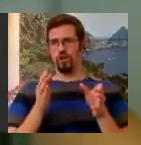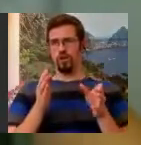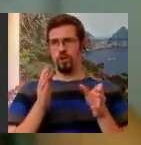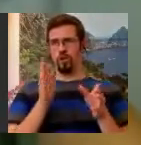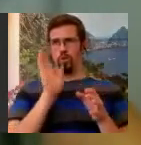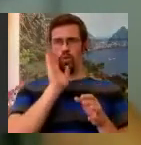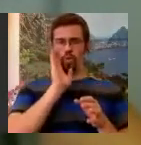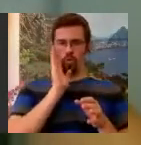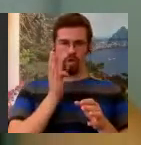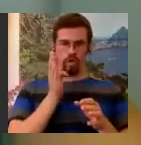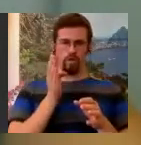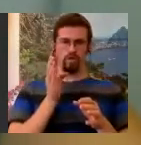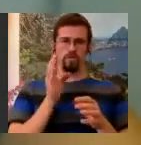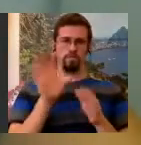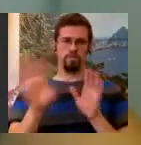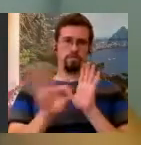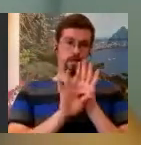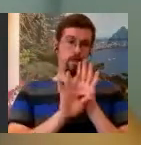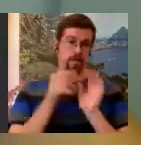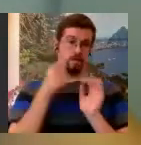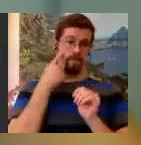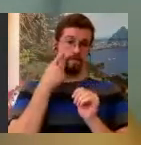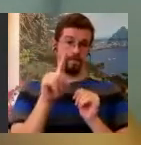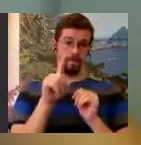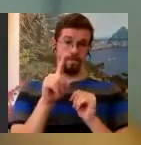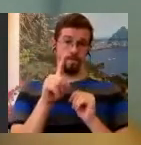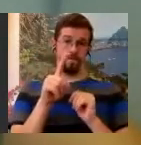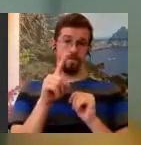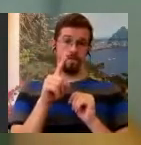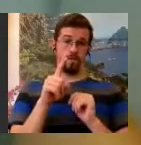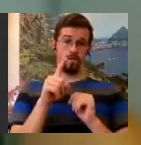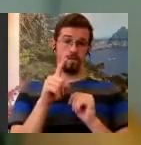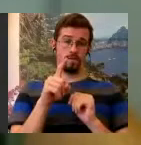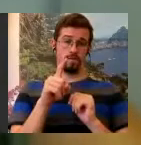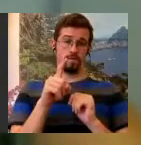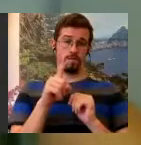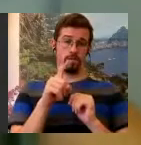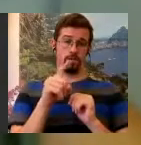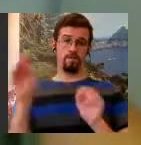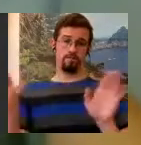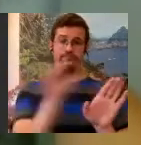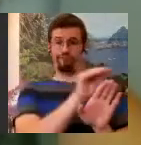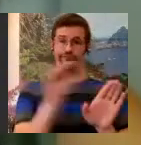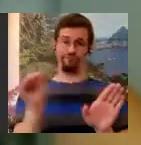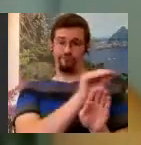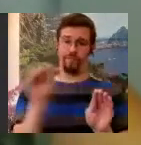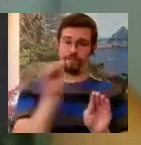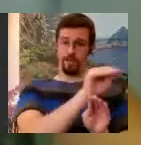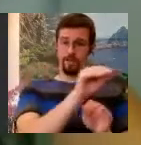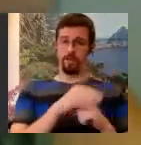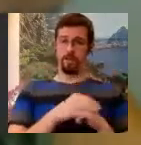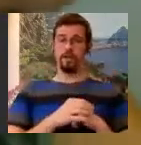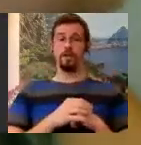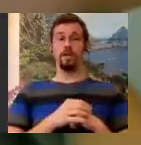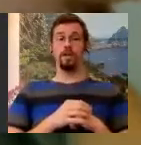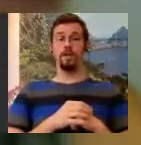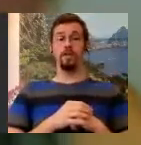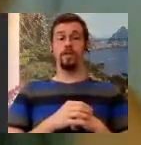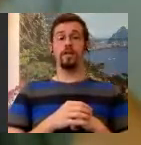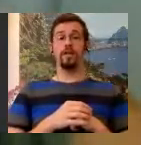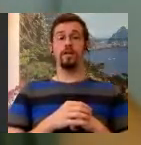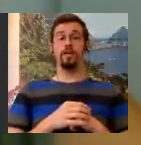join to the one already present on the board. It is to notice that